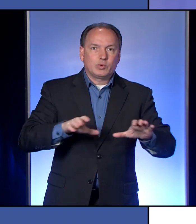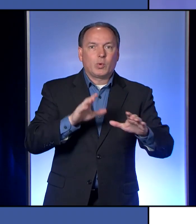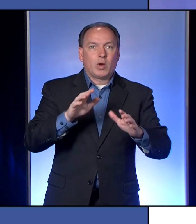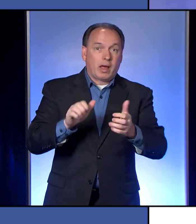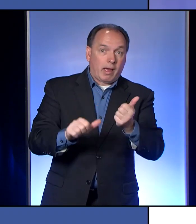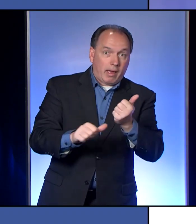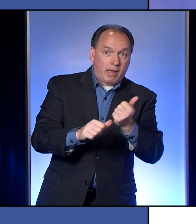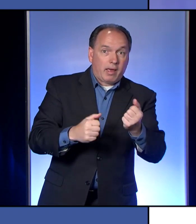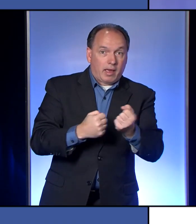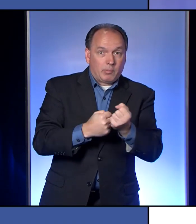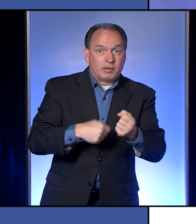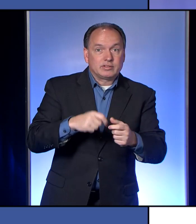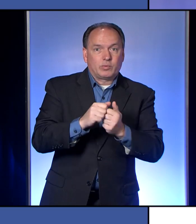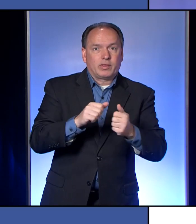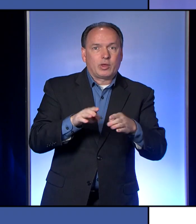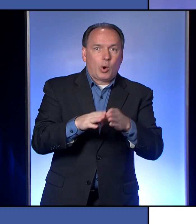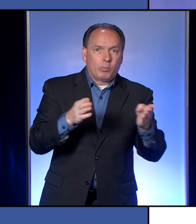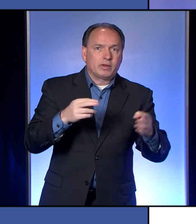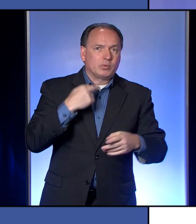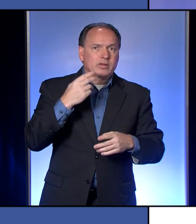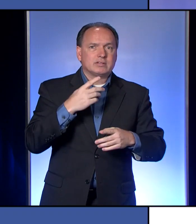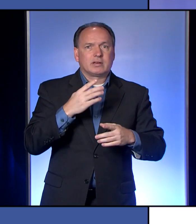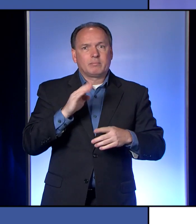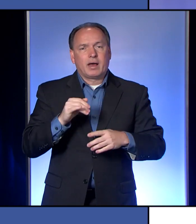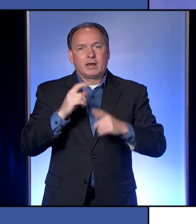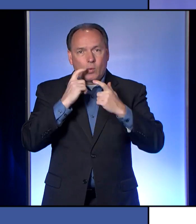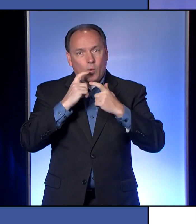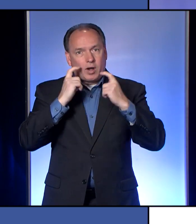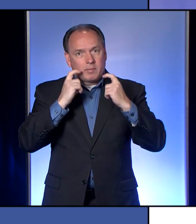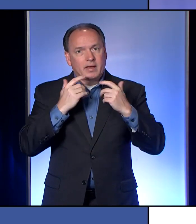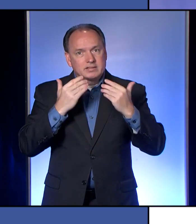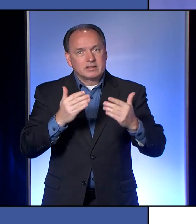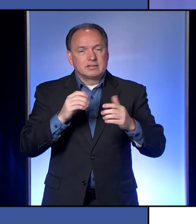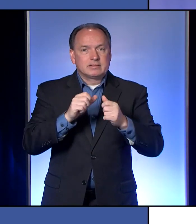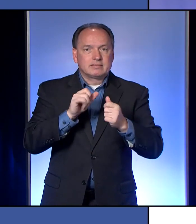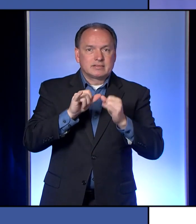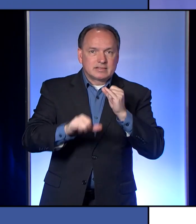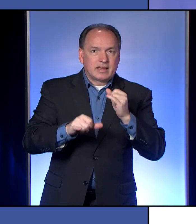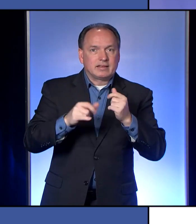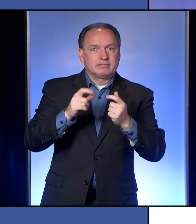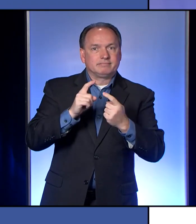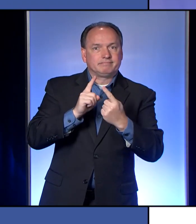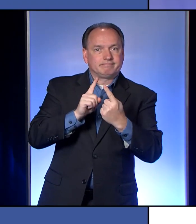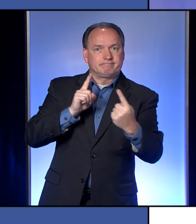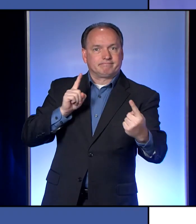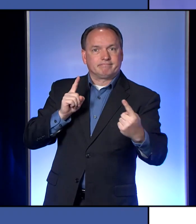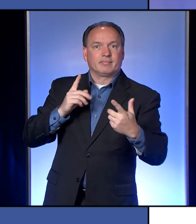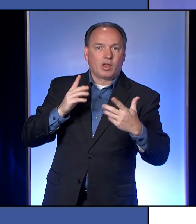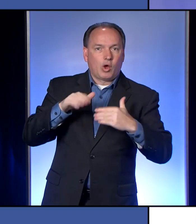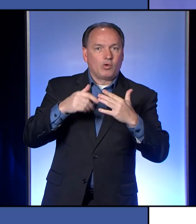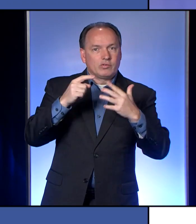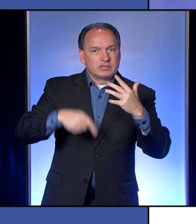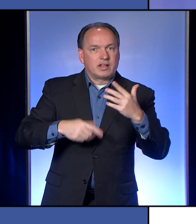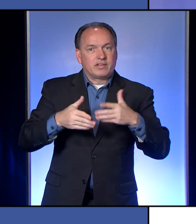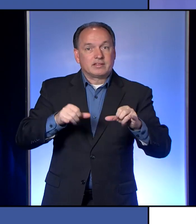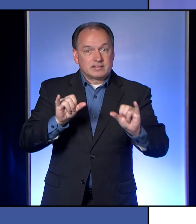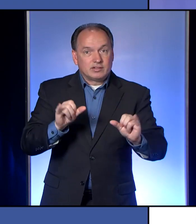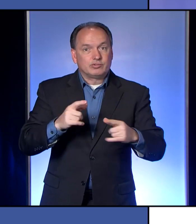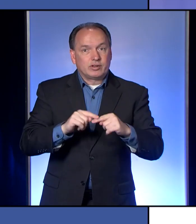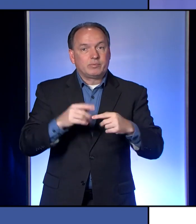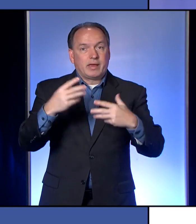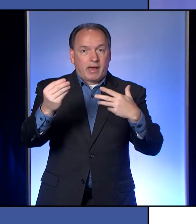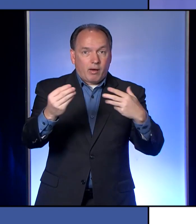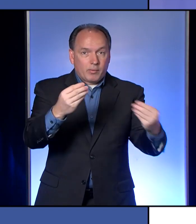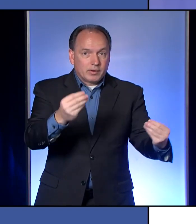out with that reopening risk and by, wearing their mask and staying socially distant and all of those type of things while still trying to be out